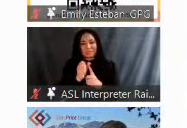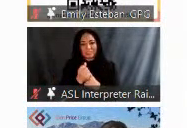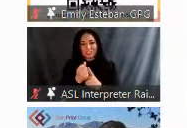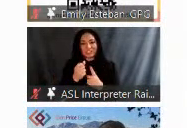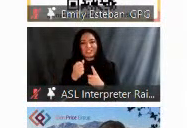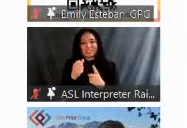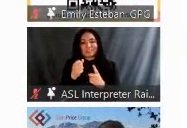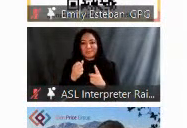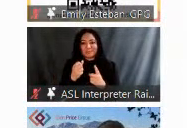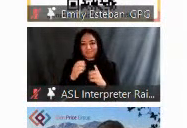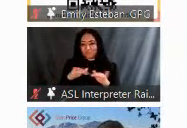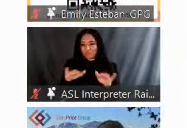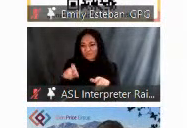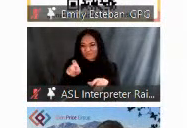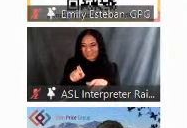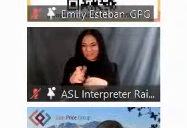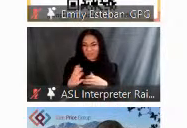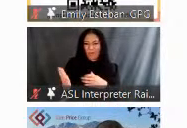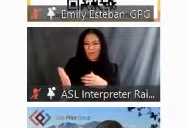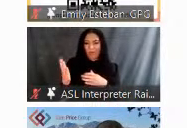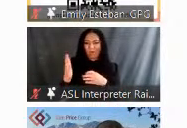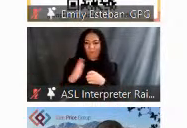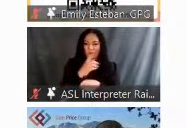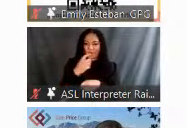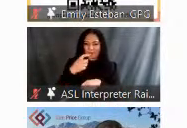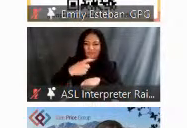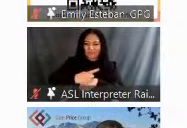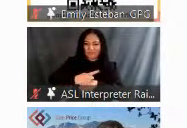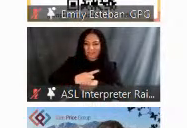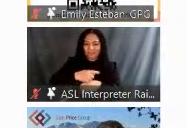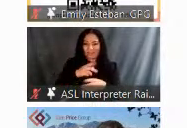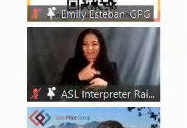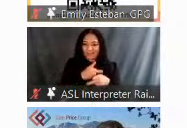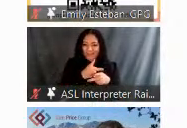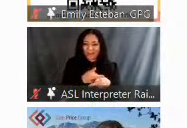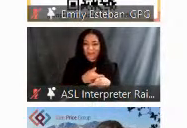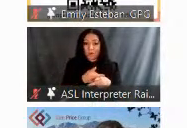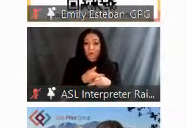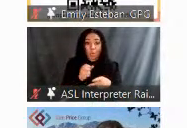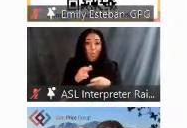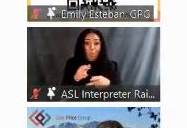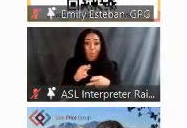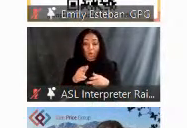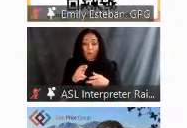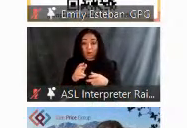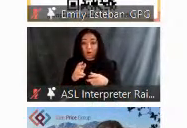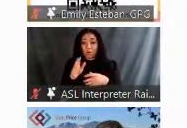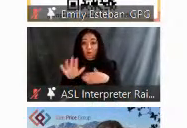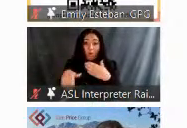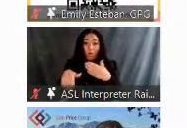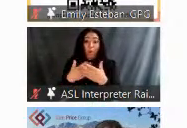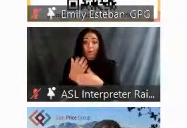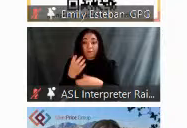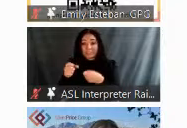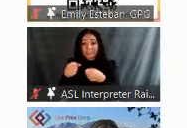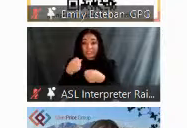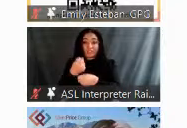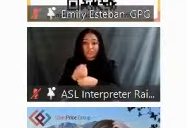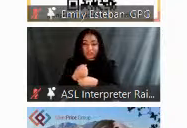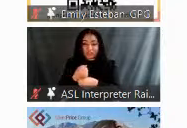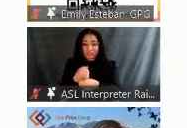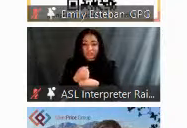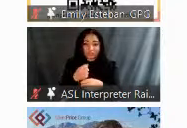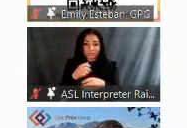day care, and also the sort of whether it's full year care that's available through the programs,